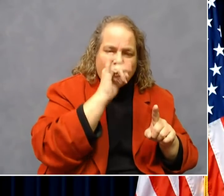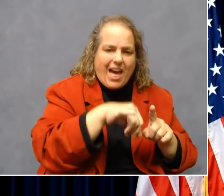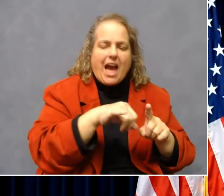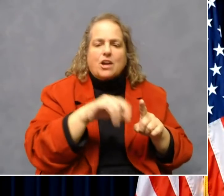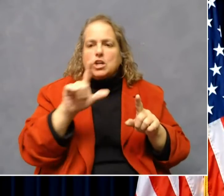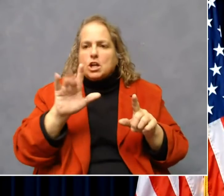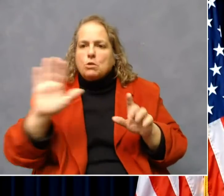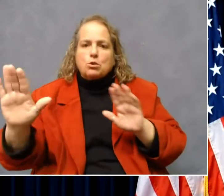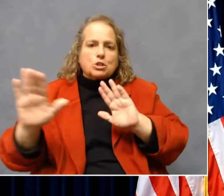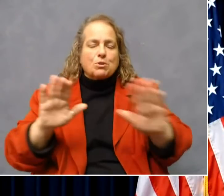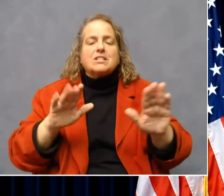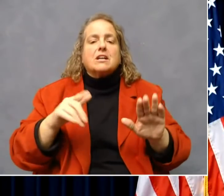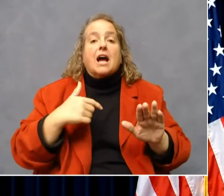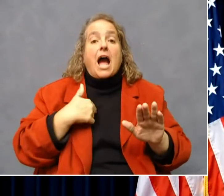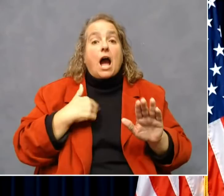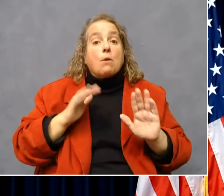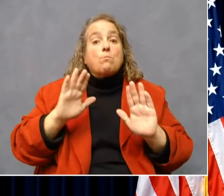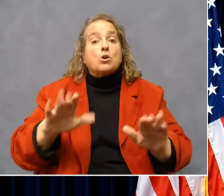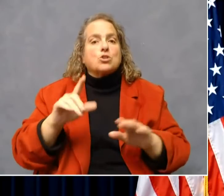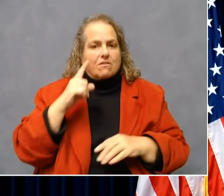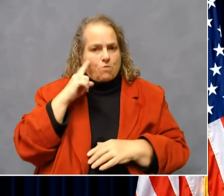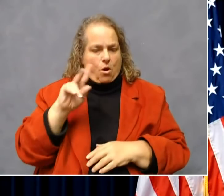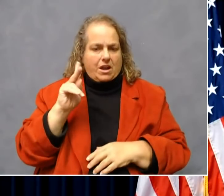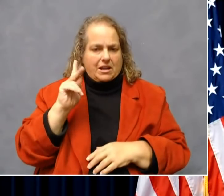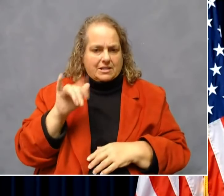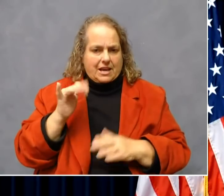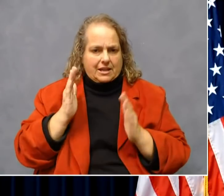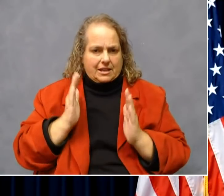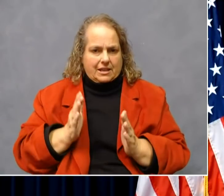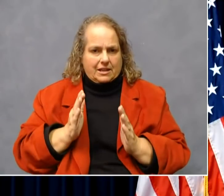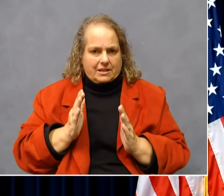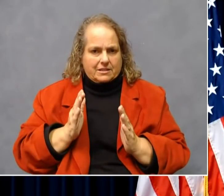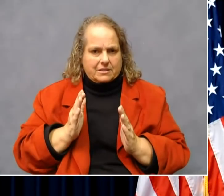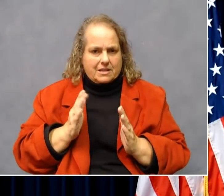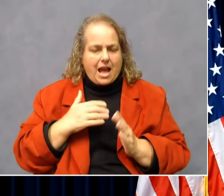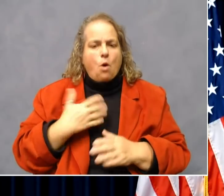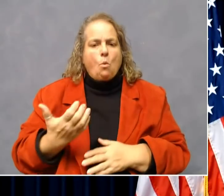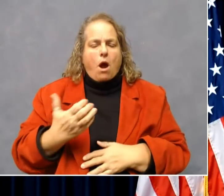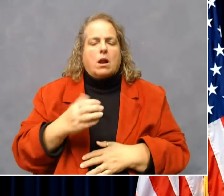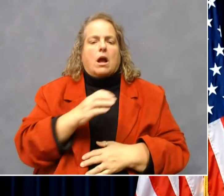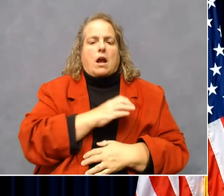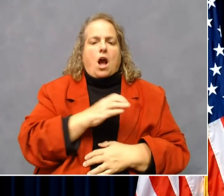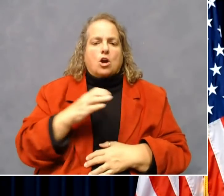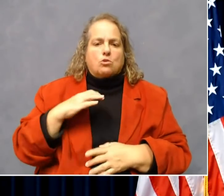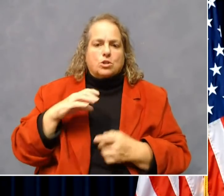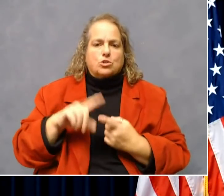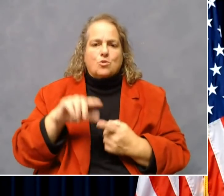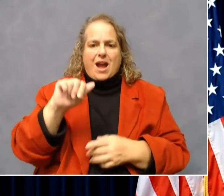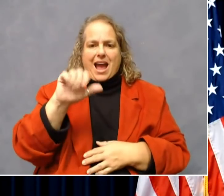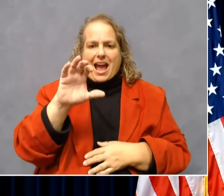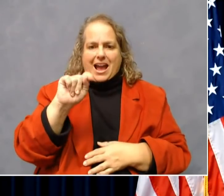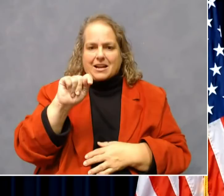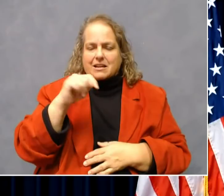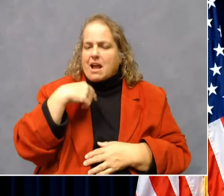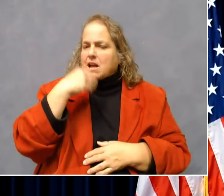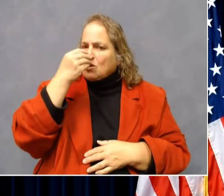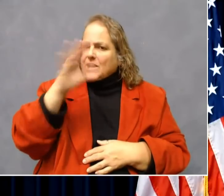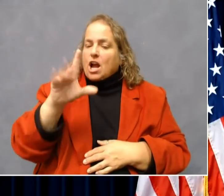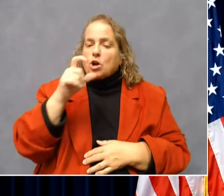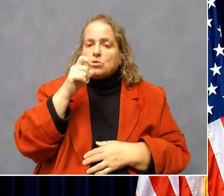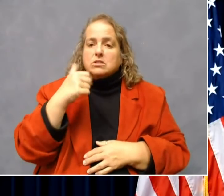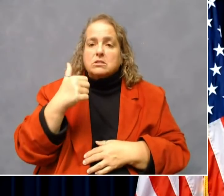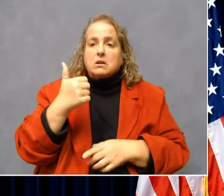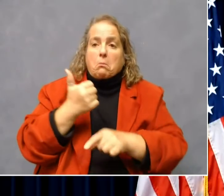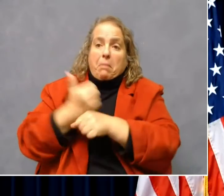stay out of that back and forth, but I want Congress to act. I don't care where they want to place blame. I don't care about the politics